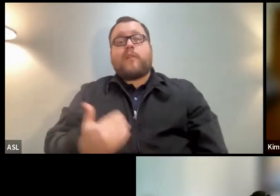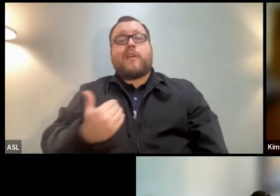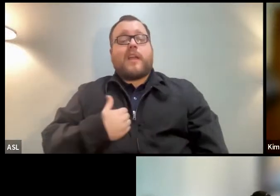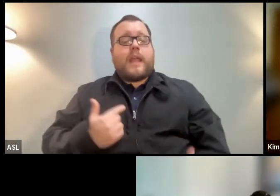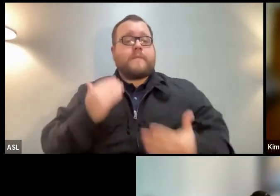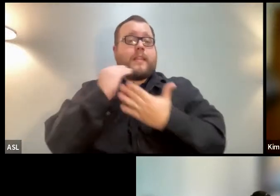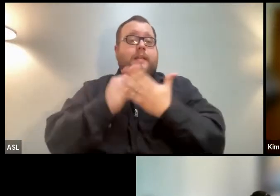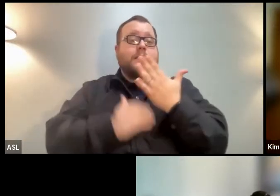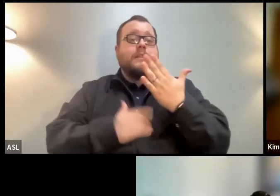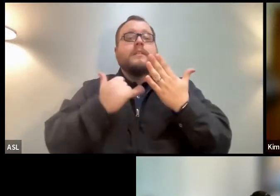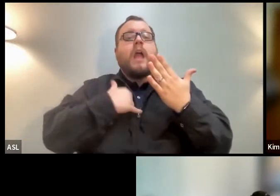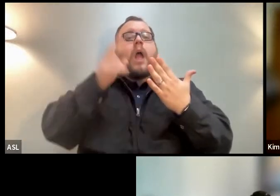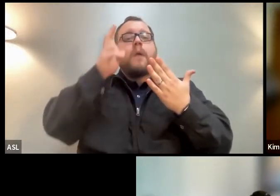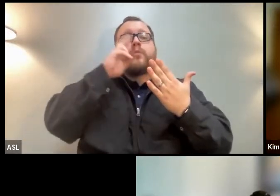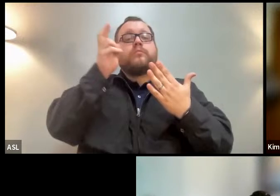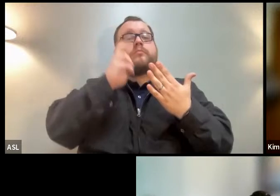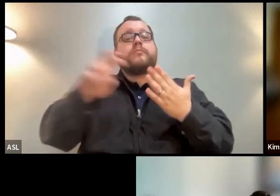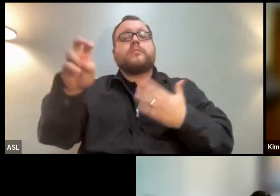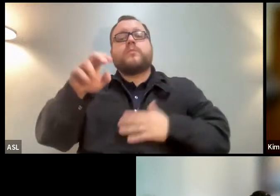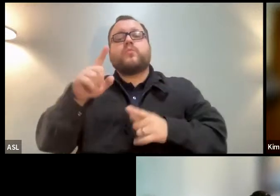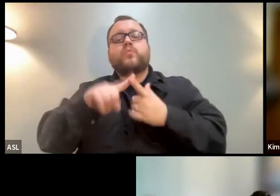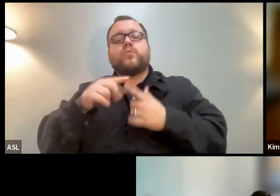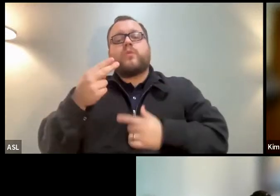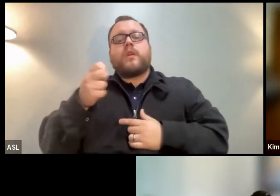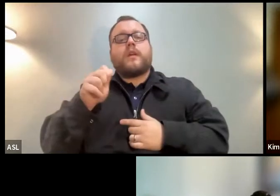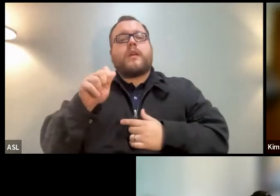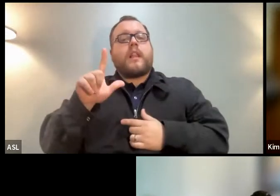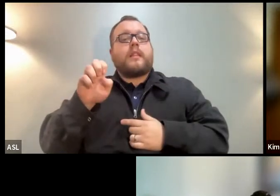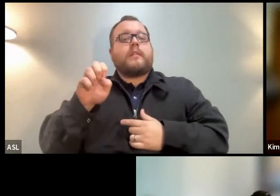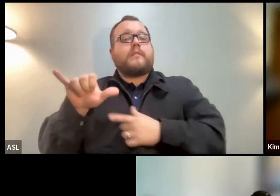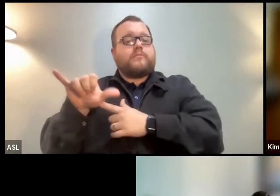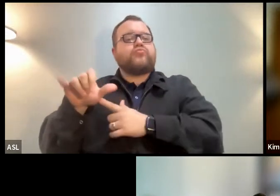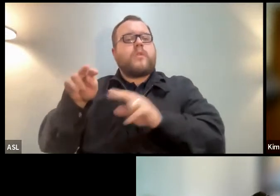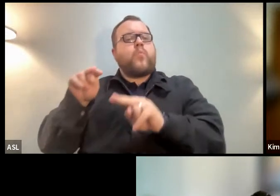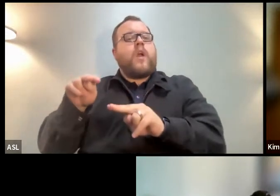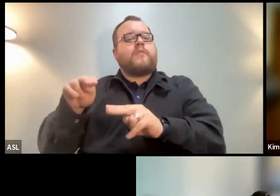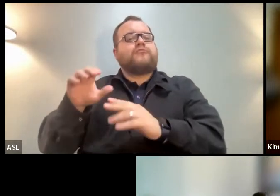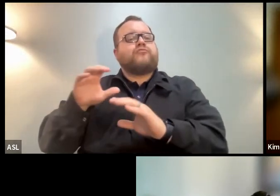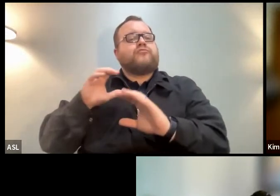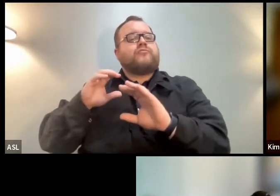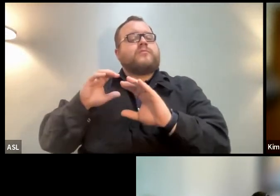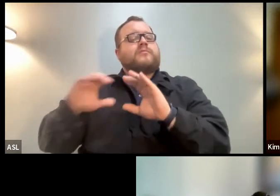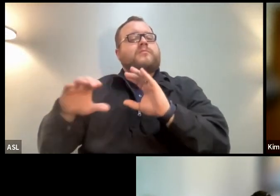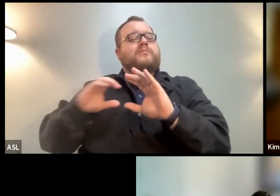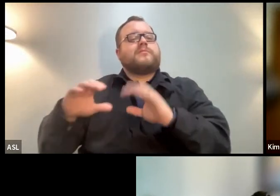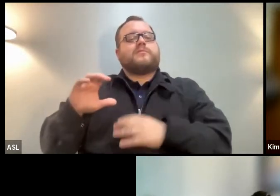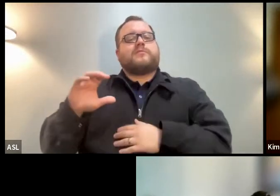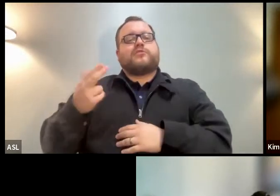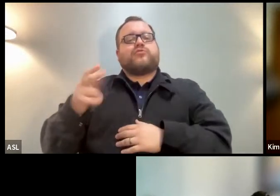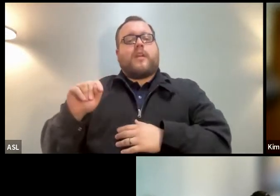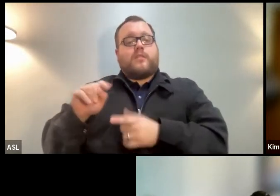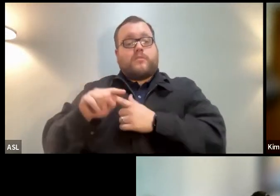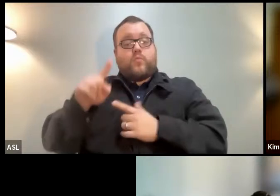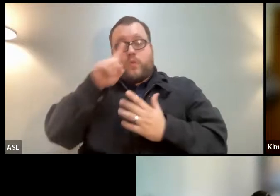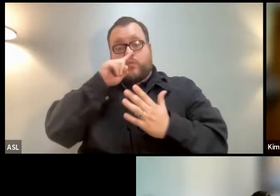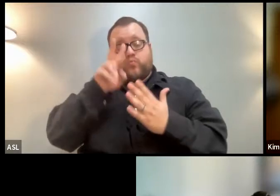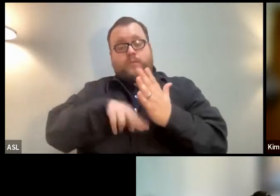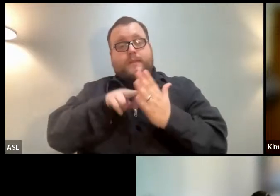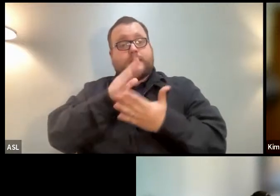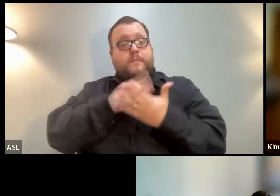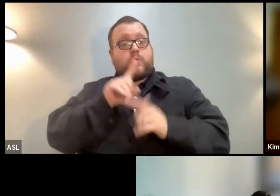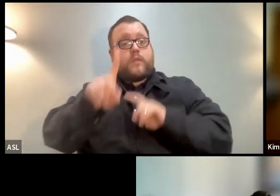to shift just a minute to Haley. She's monitoring chat. So Haley, do you want to read some of the questions that you've